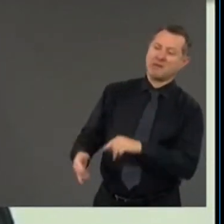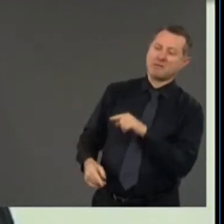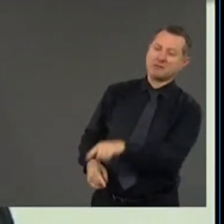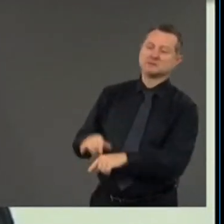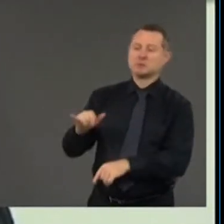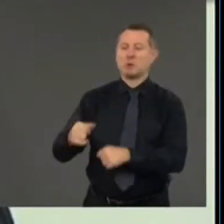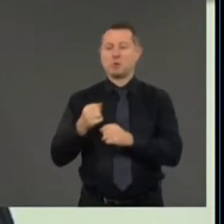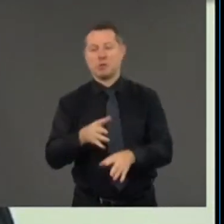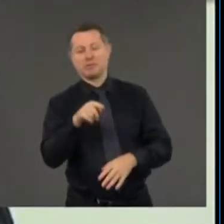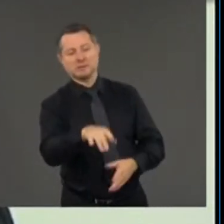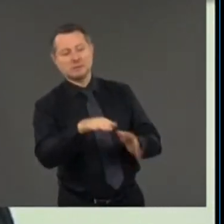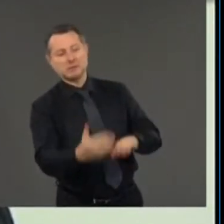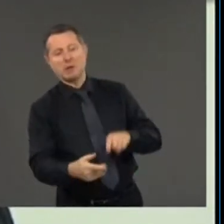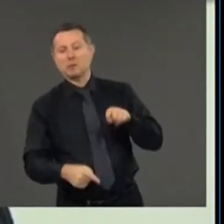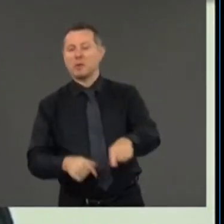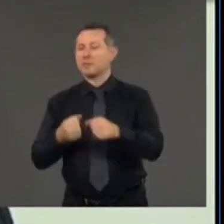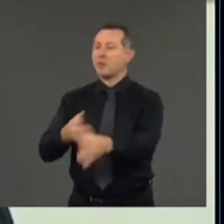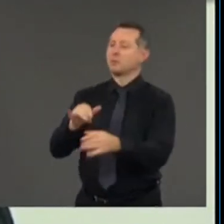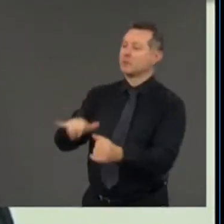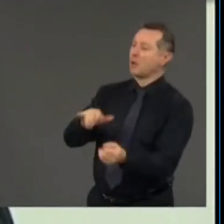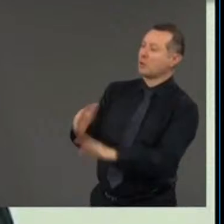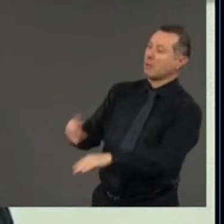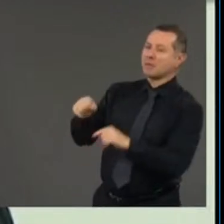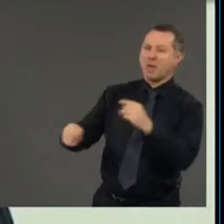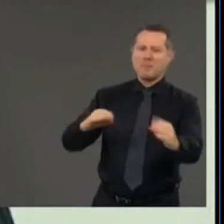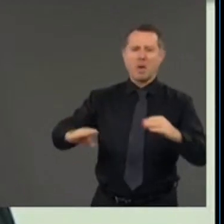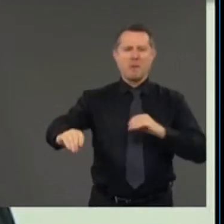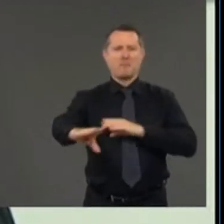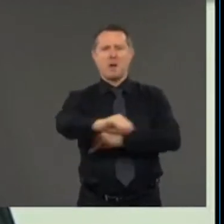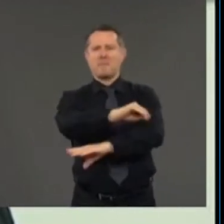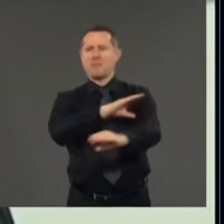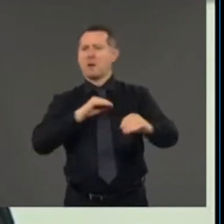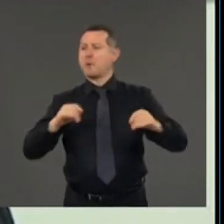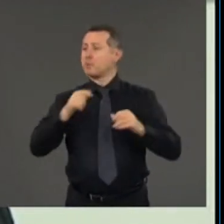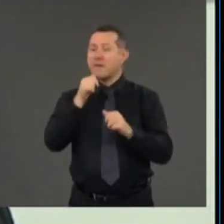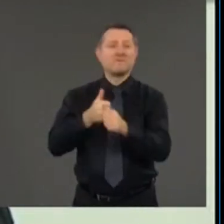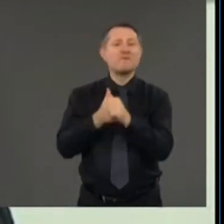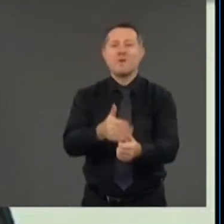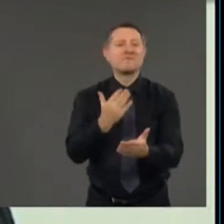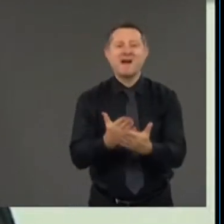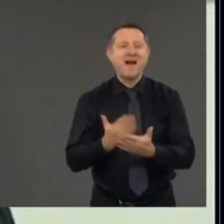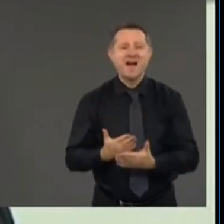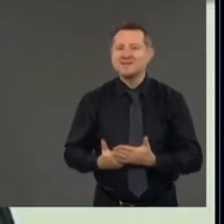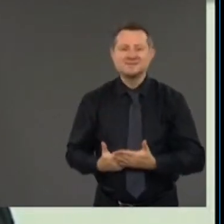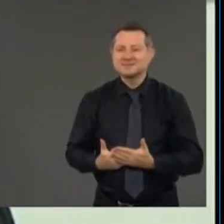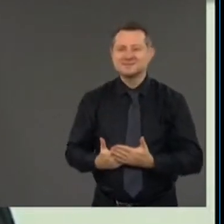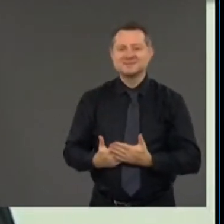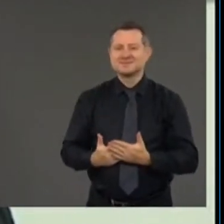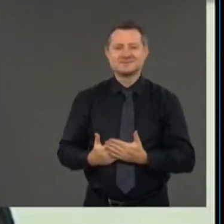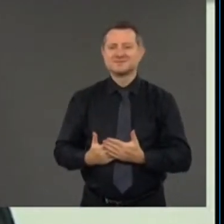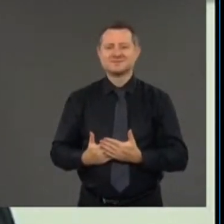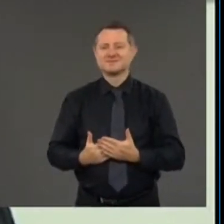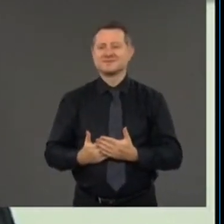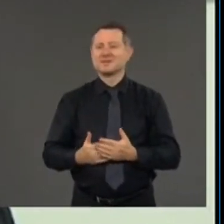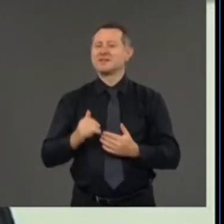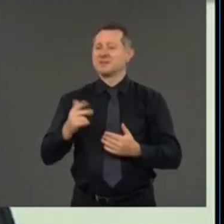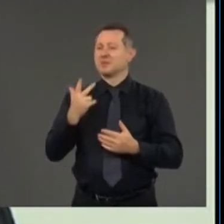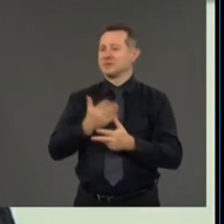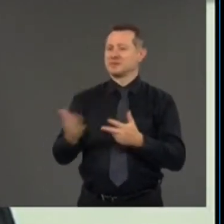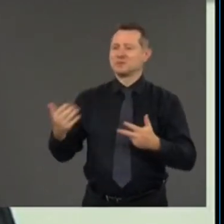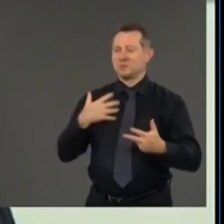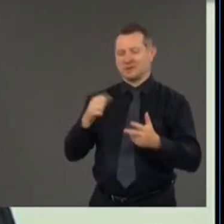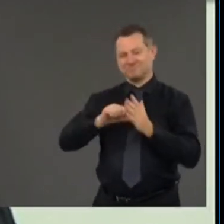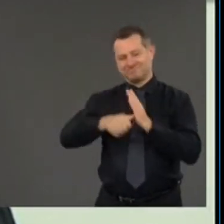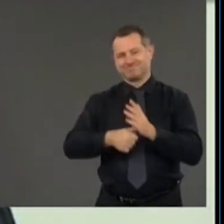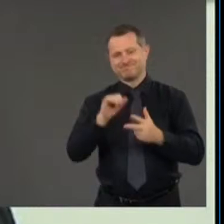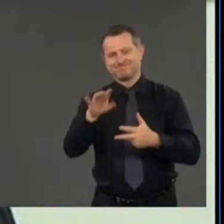The trouble is, of course, is that that is not true. And it goes specifically to 3 points I want to make. One